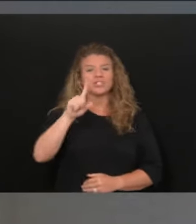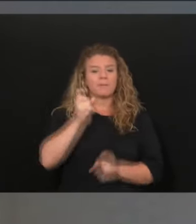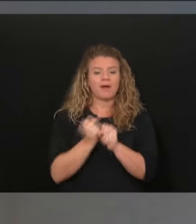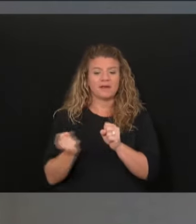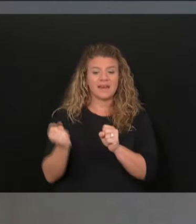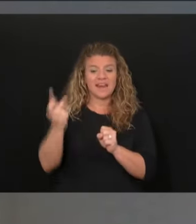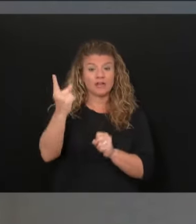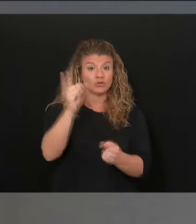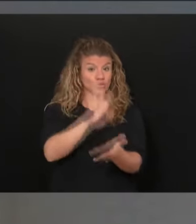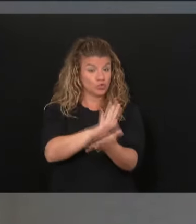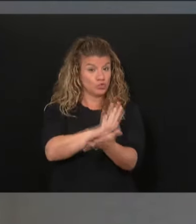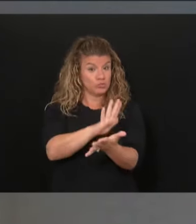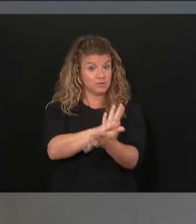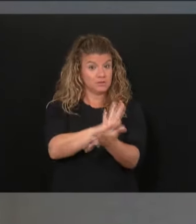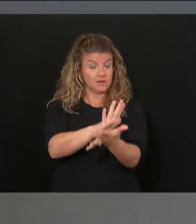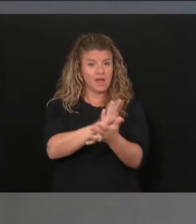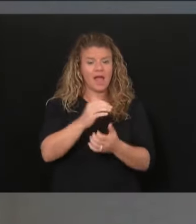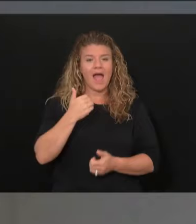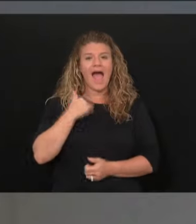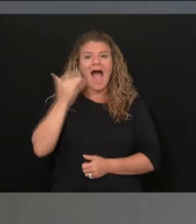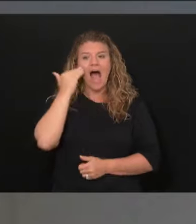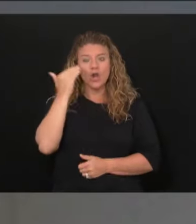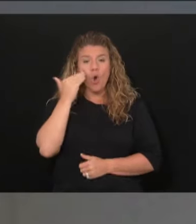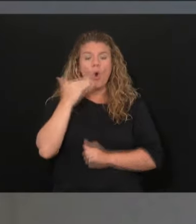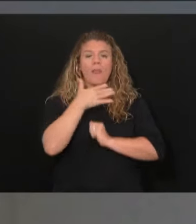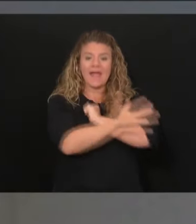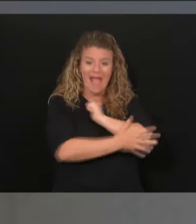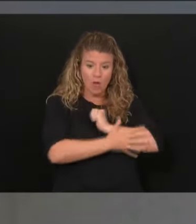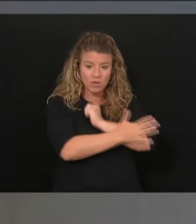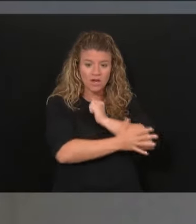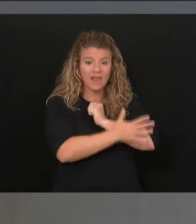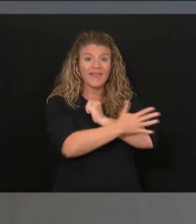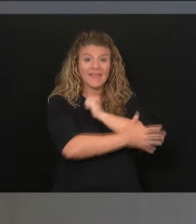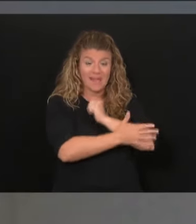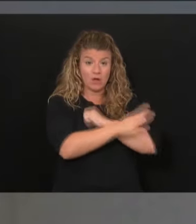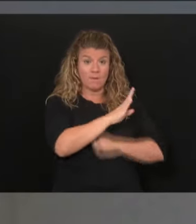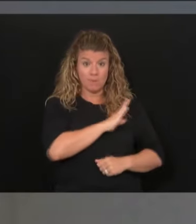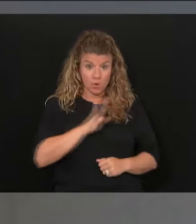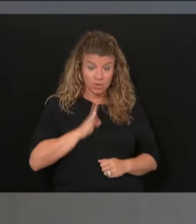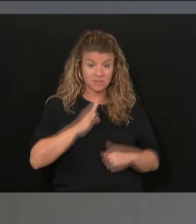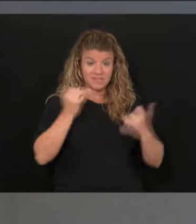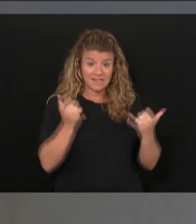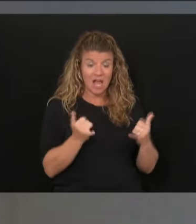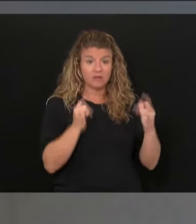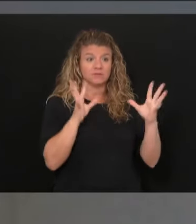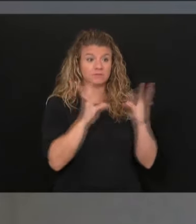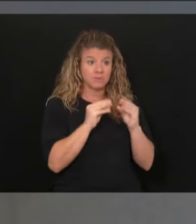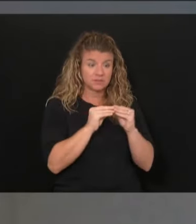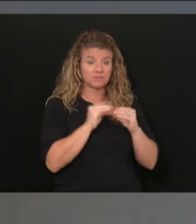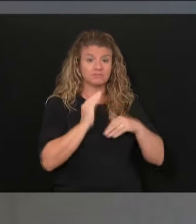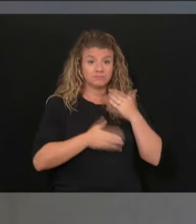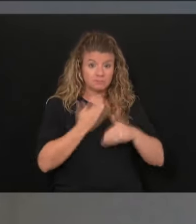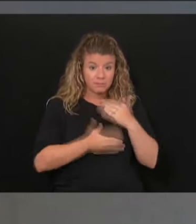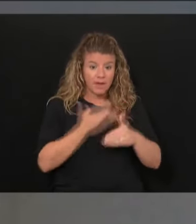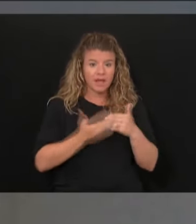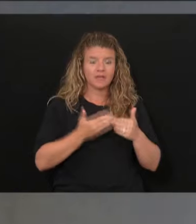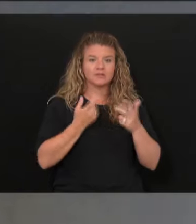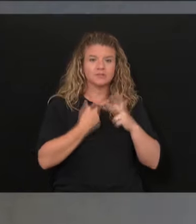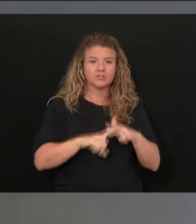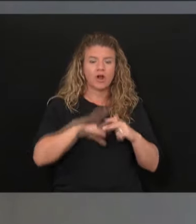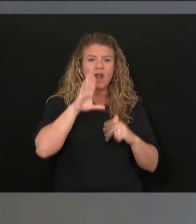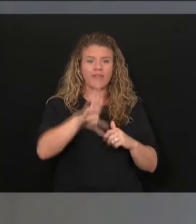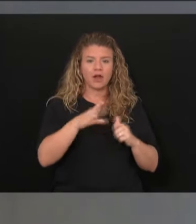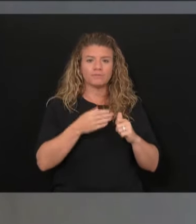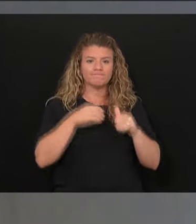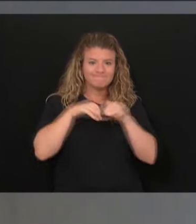year's school year. I know that on a county level, our county boards of ed are in the process of putting together their reentry plans. They're going to